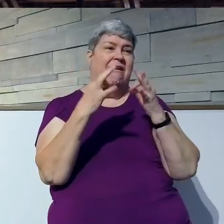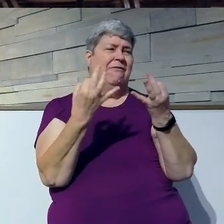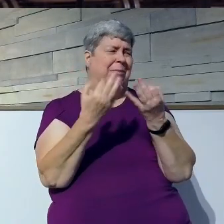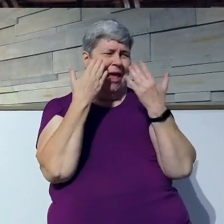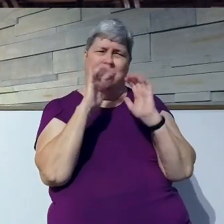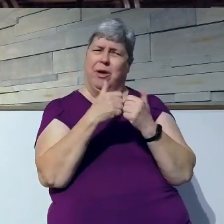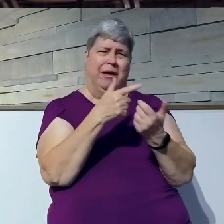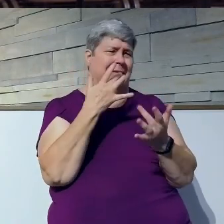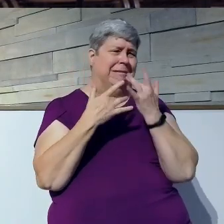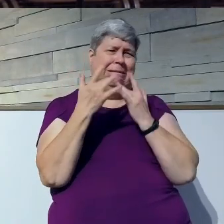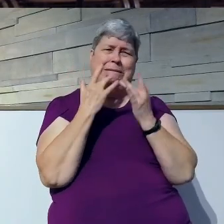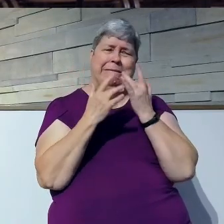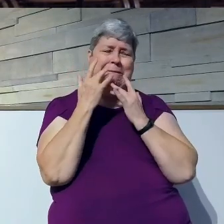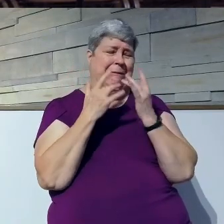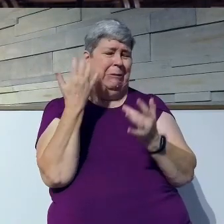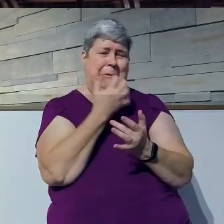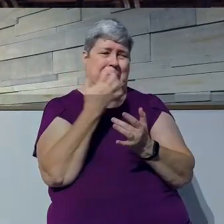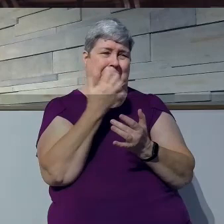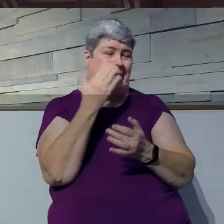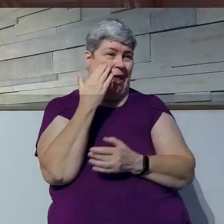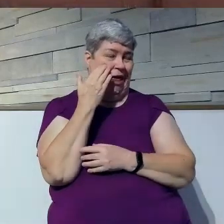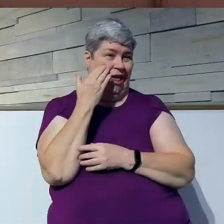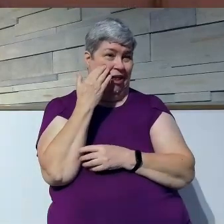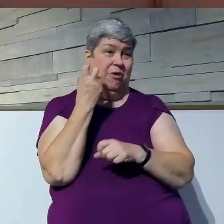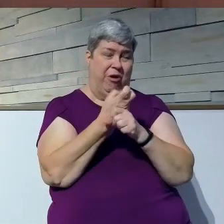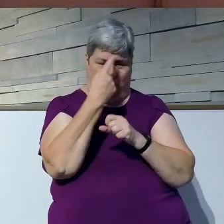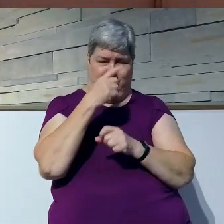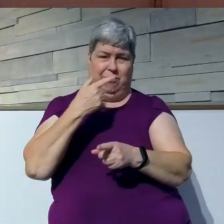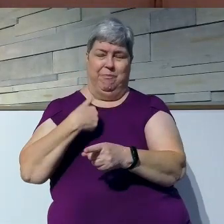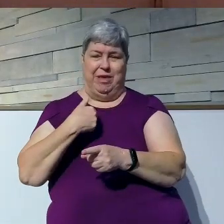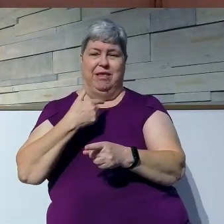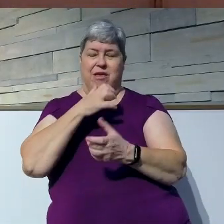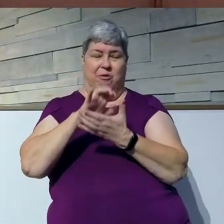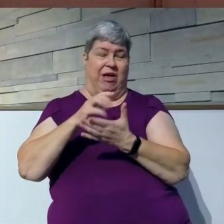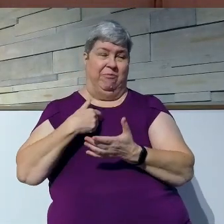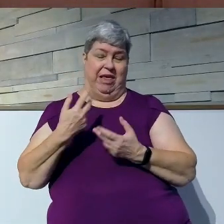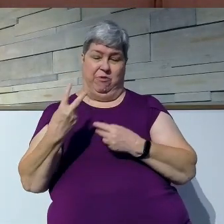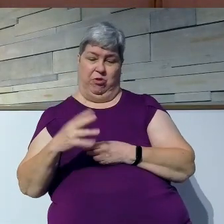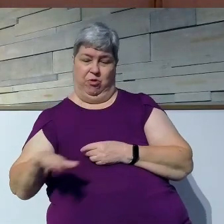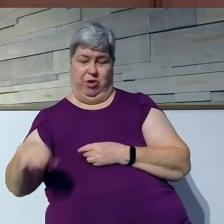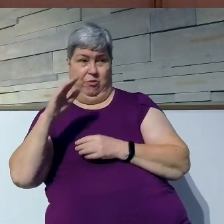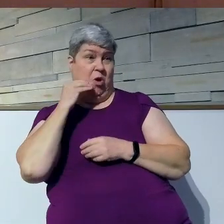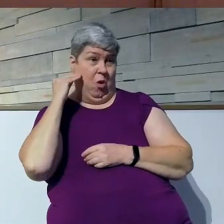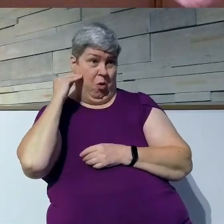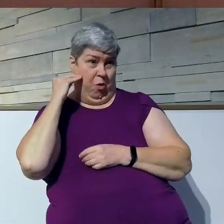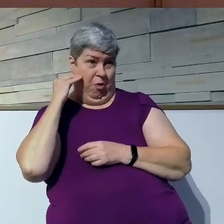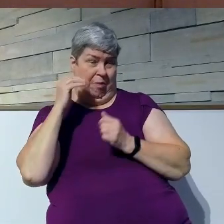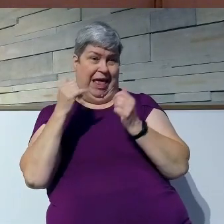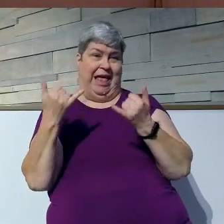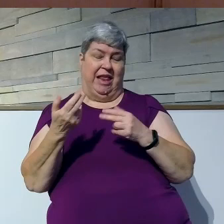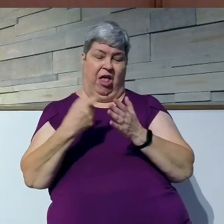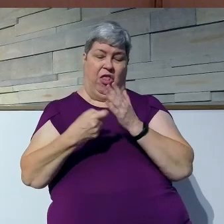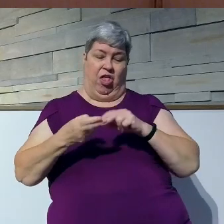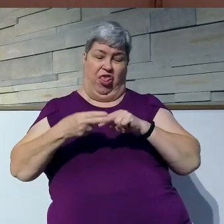don't know how you do it. I know how hard it was for Kathy and me when we had kids in the home. And with inflation and